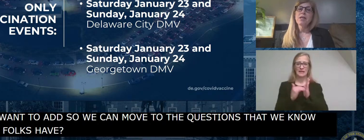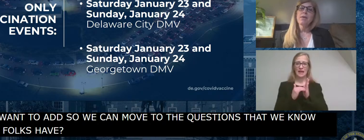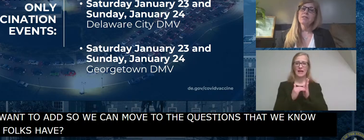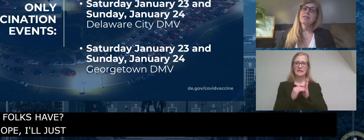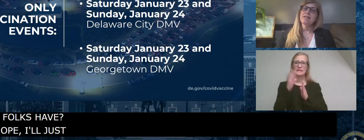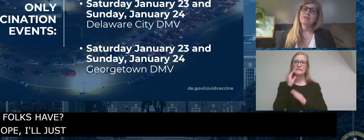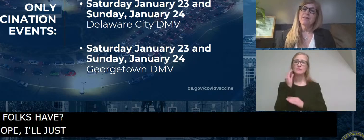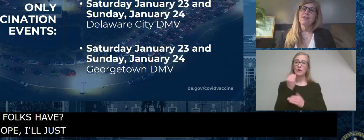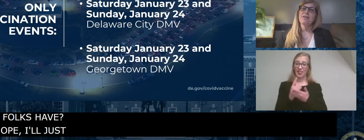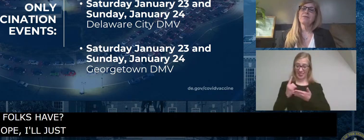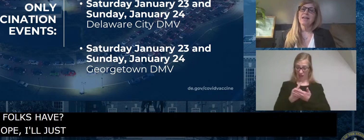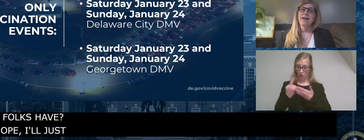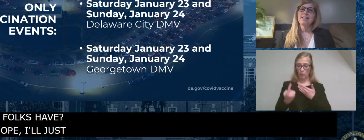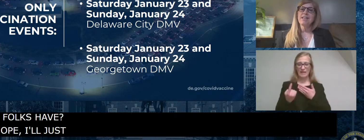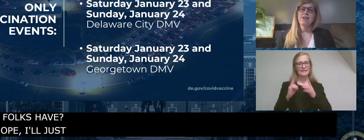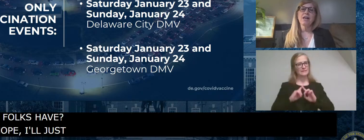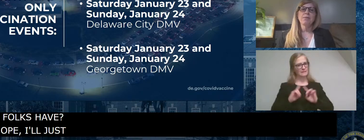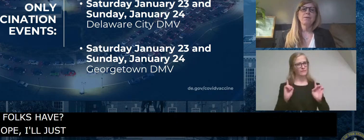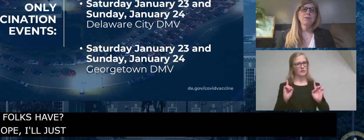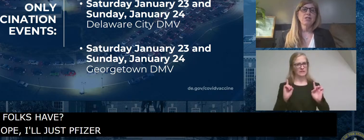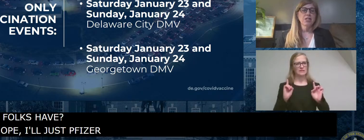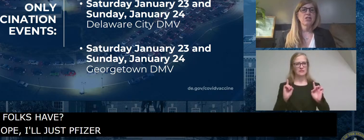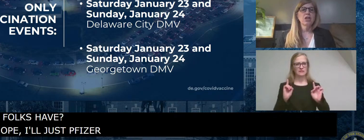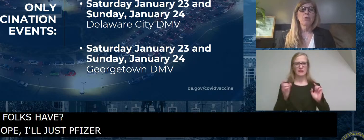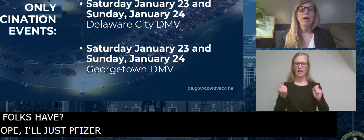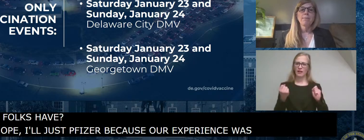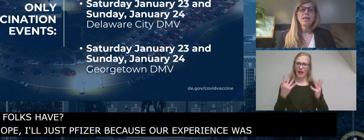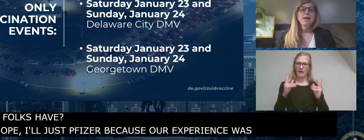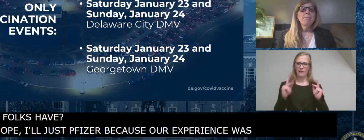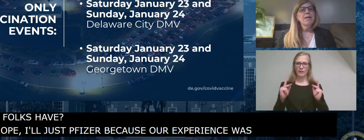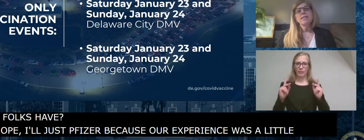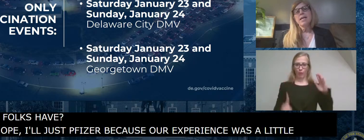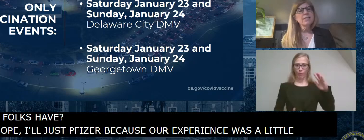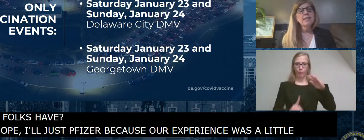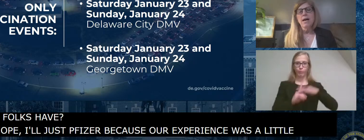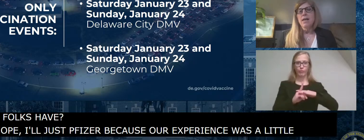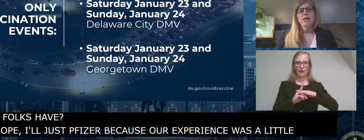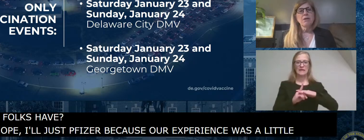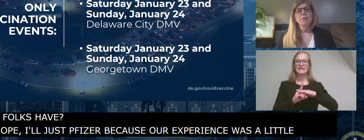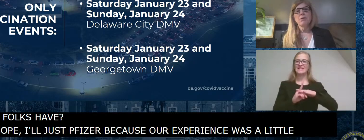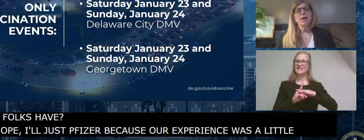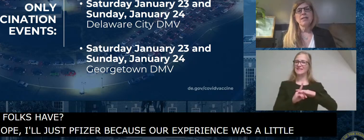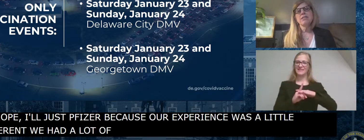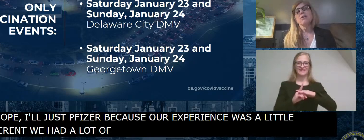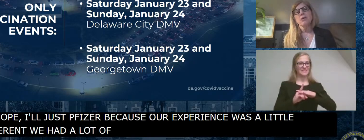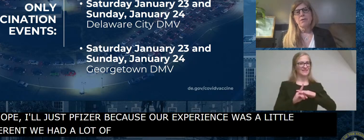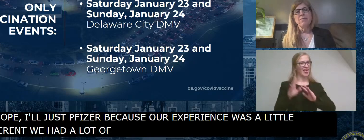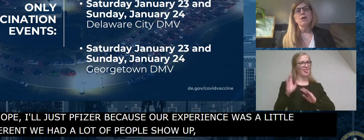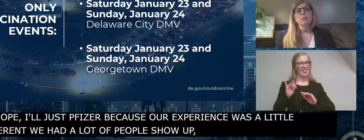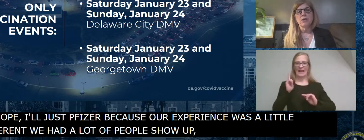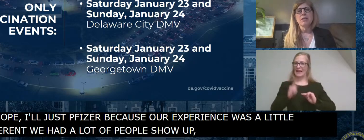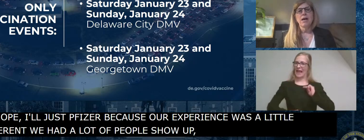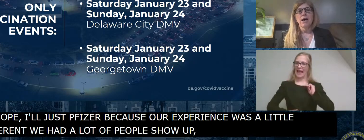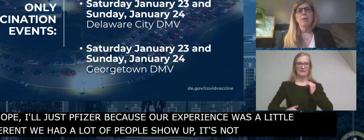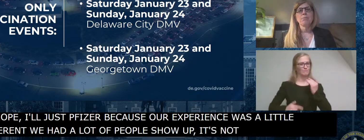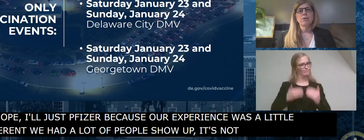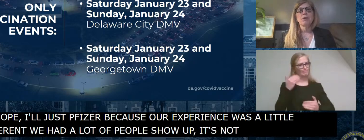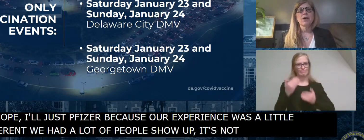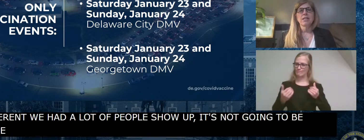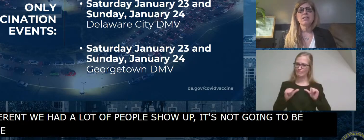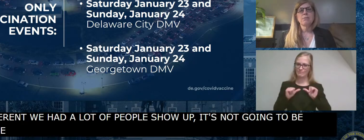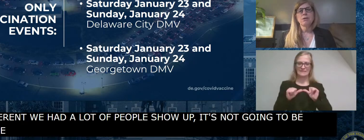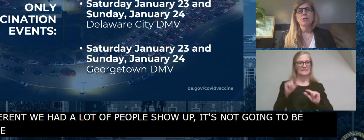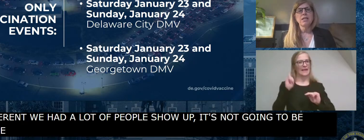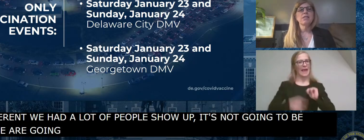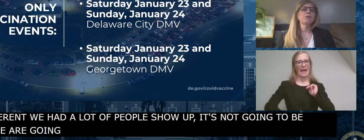past weekend was a little different. We had, a lot of people just show up, but that's not going to be the way these look going forward. We